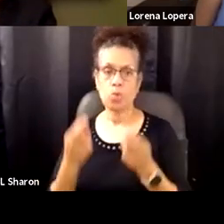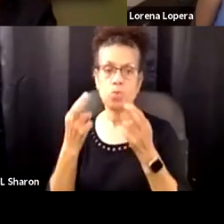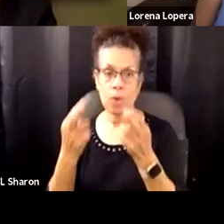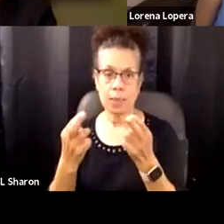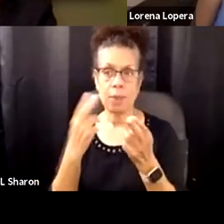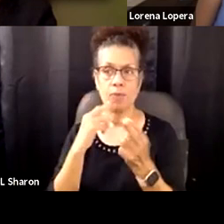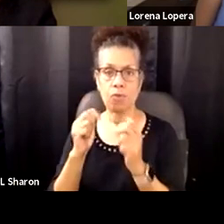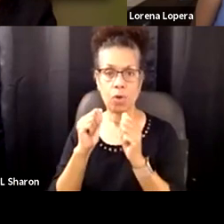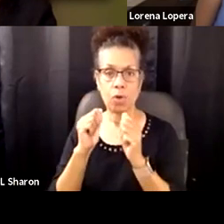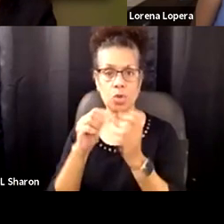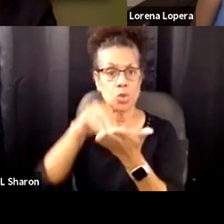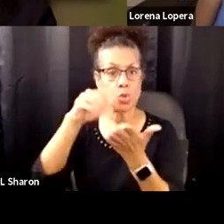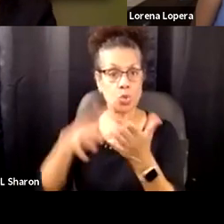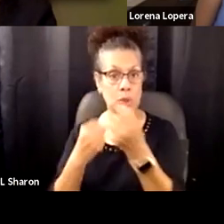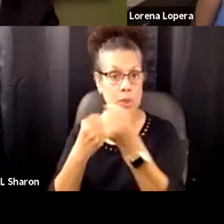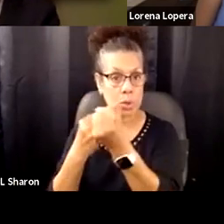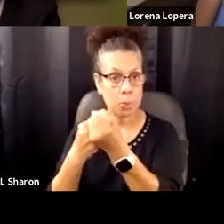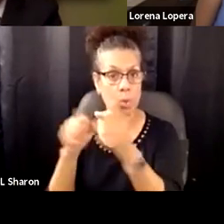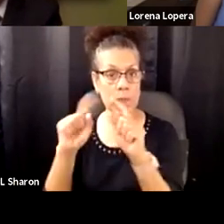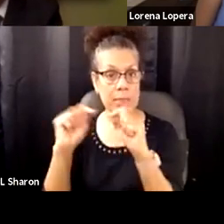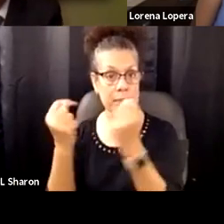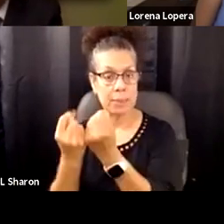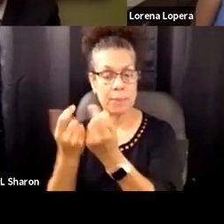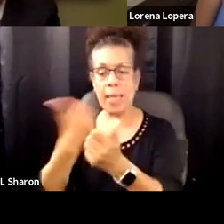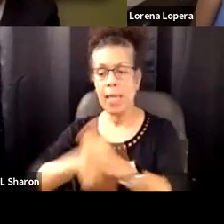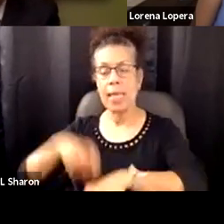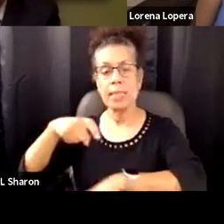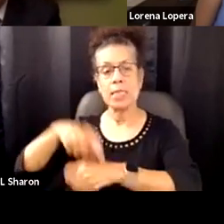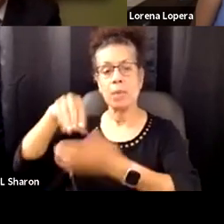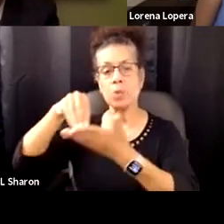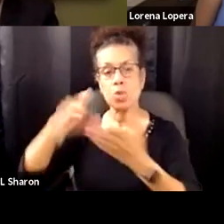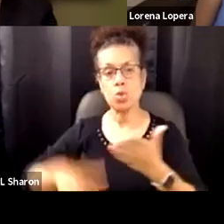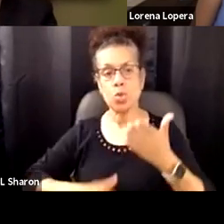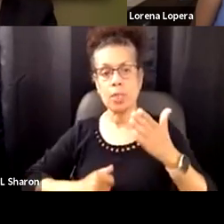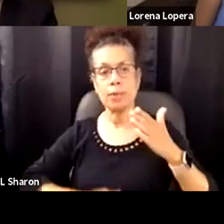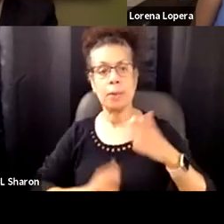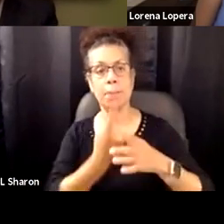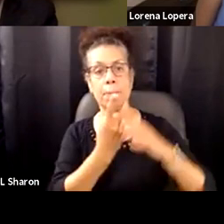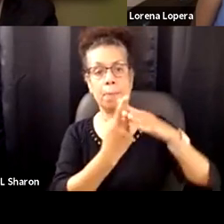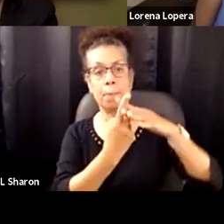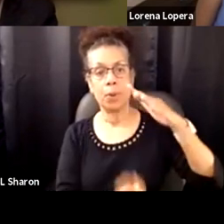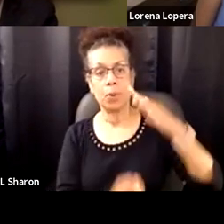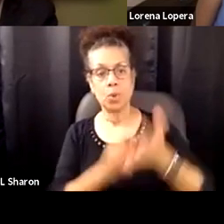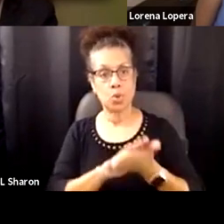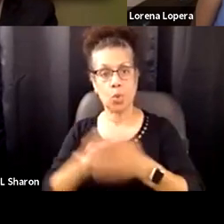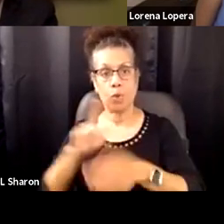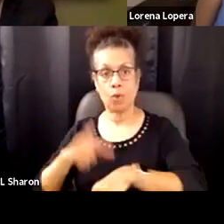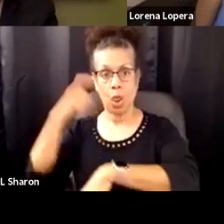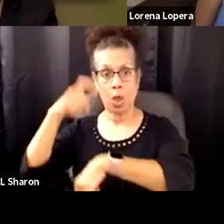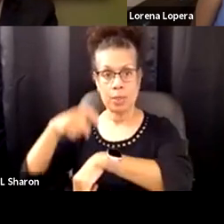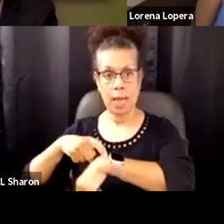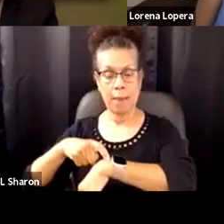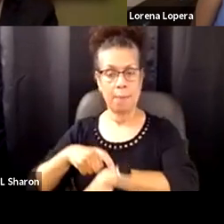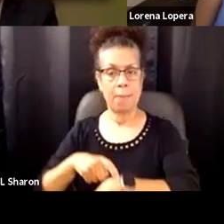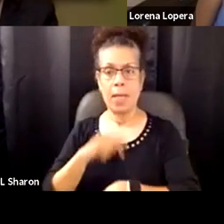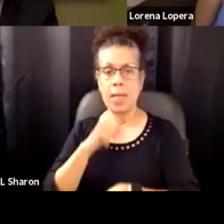student support teams as well so anytime a student is absent from school for a long period of time it doesn't just